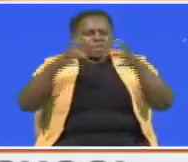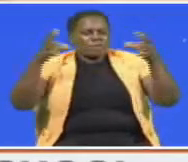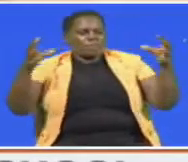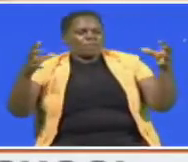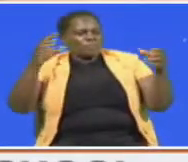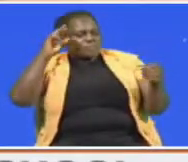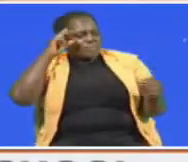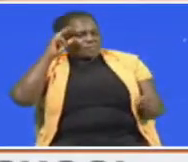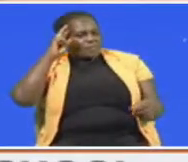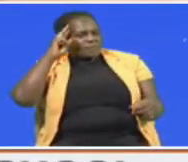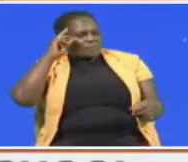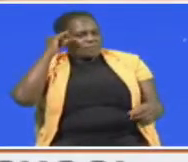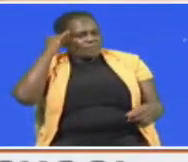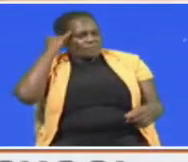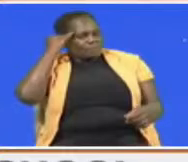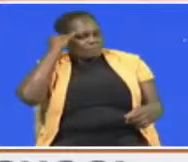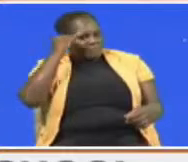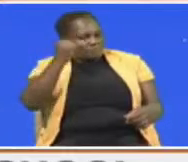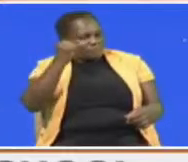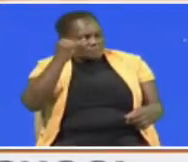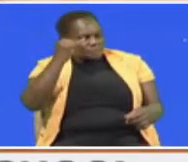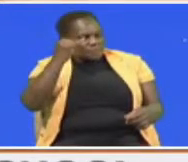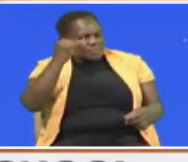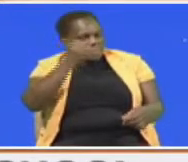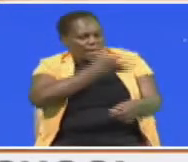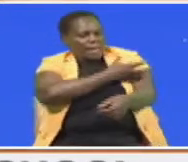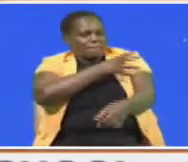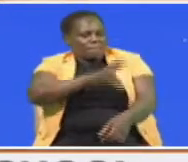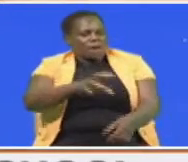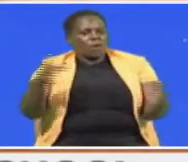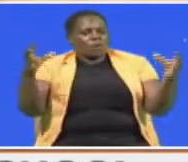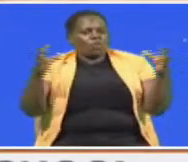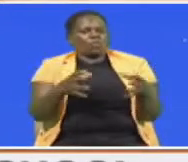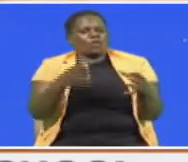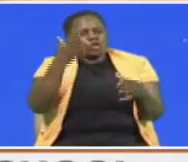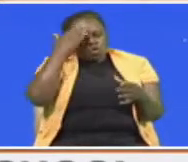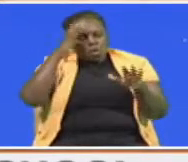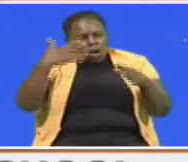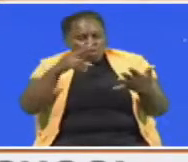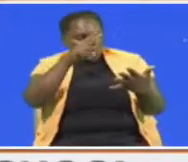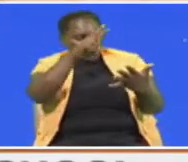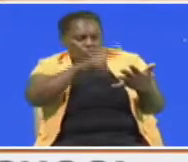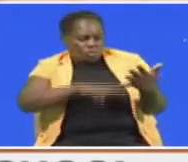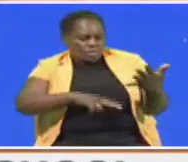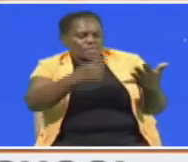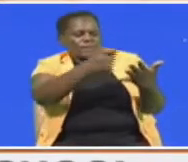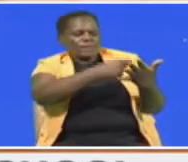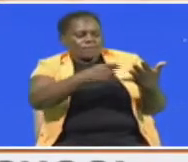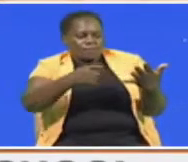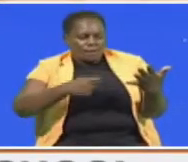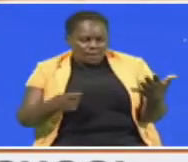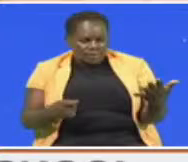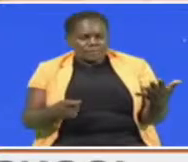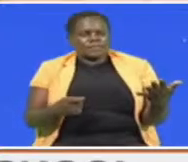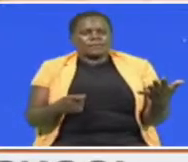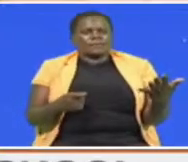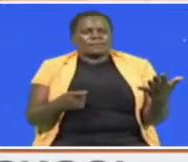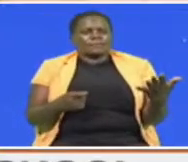Our vision is to empower these people so that they can know how to read and write, so that